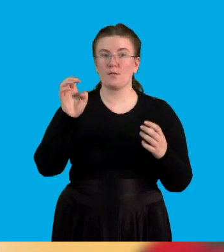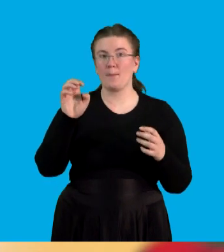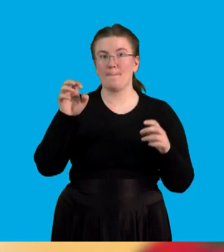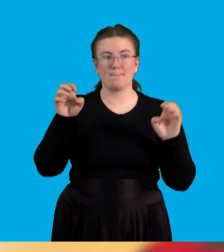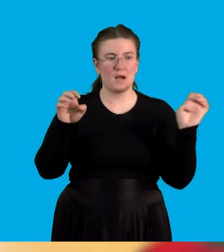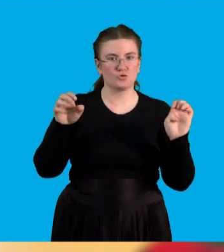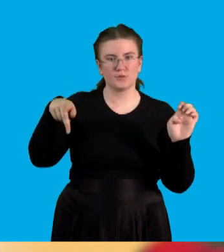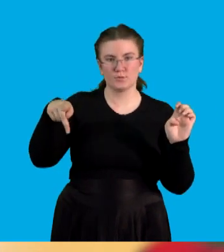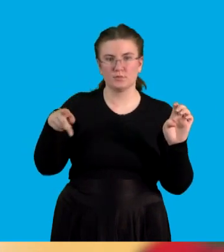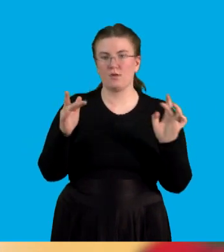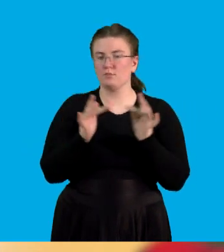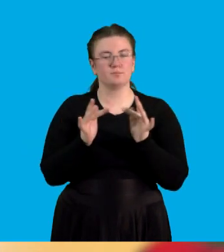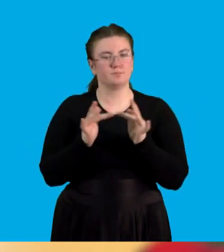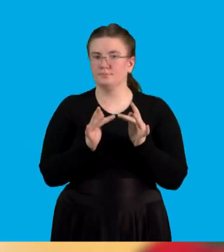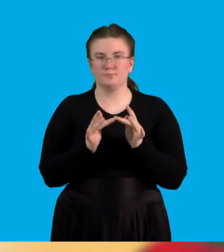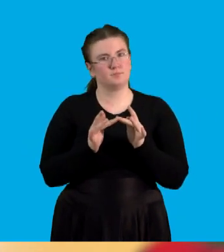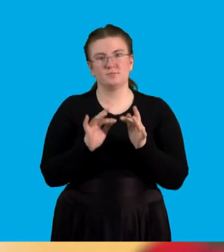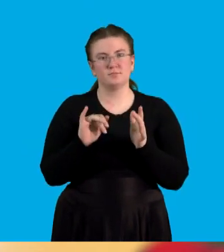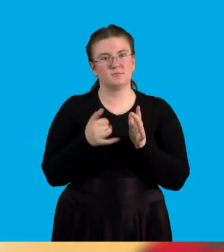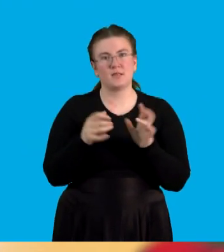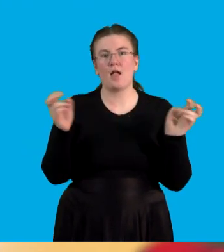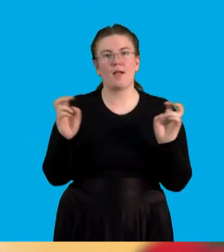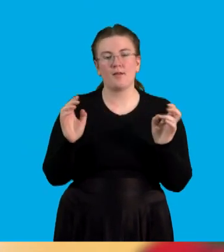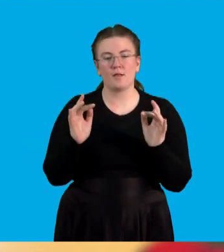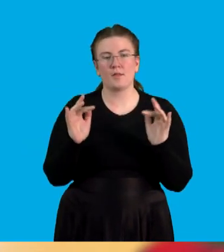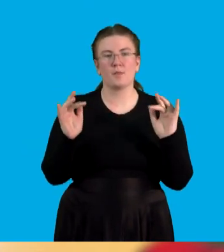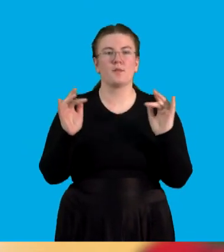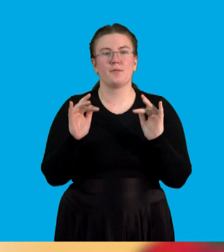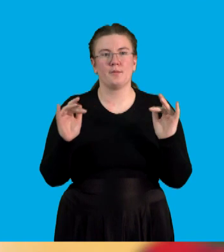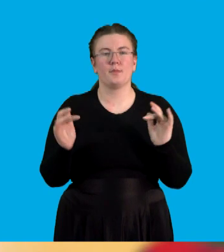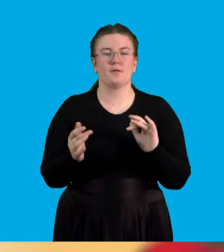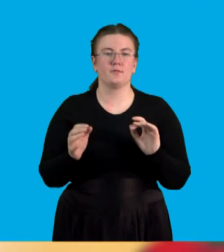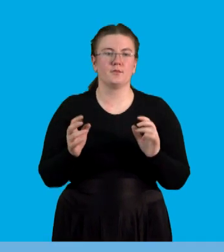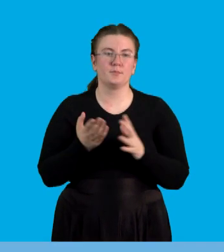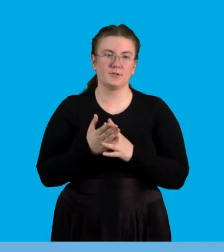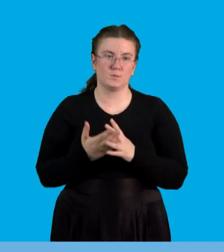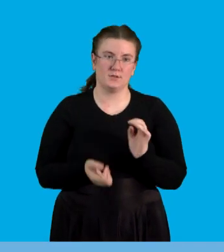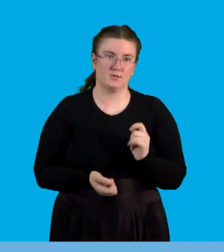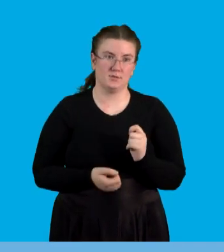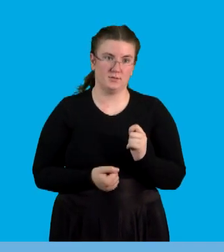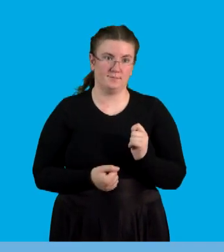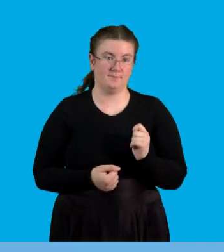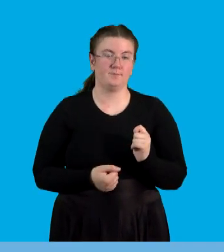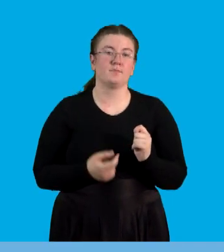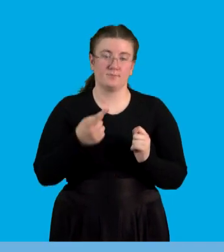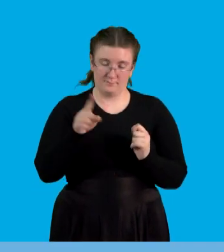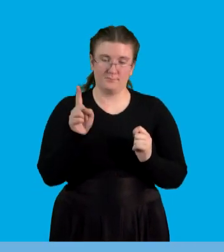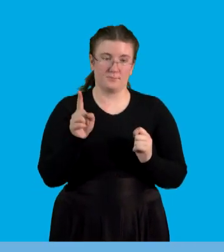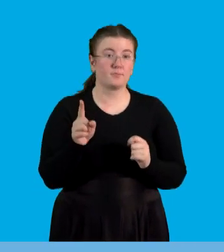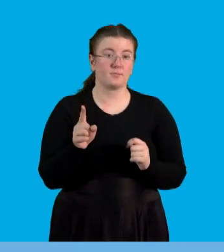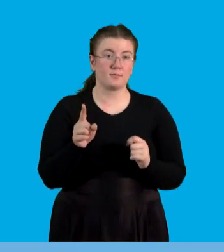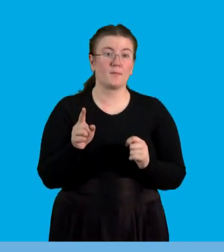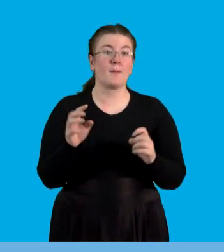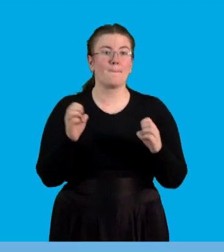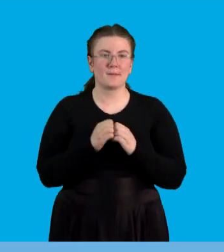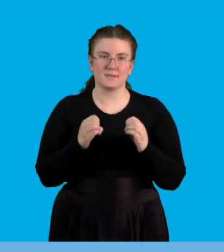and protons, they are not touching each other. They are just exerting an electrostatic force between them. So that's also a field